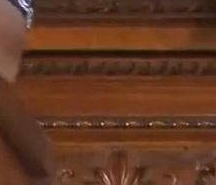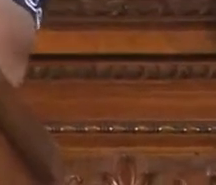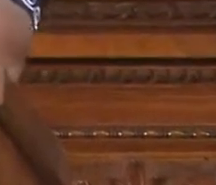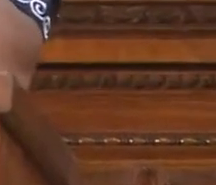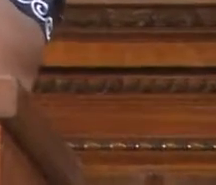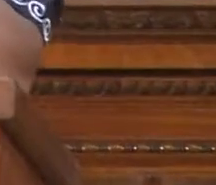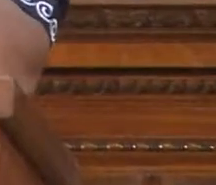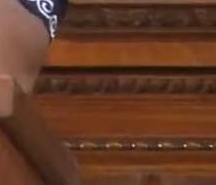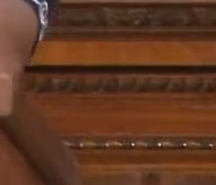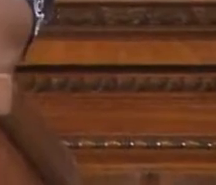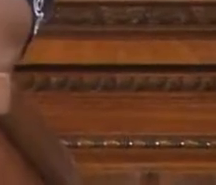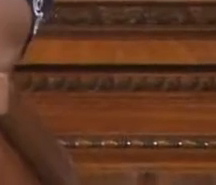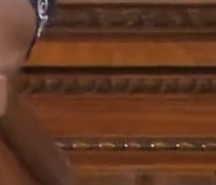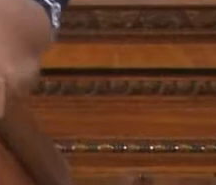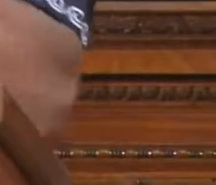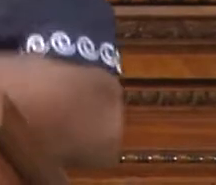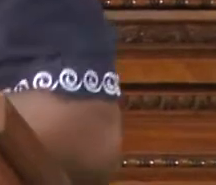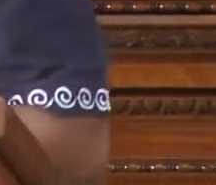Premier,